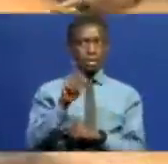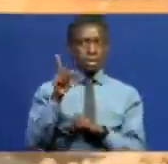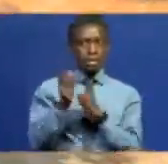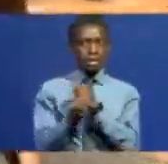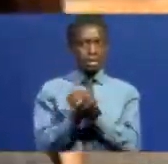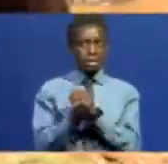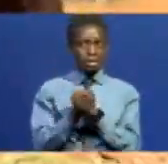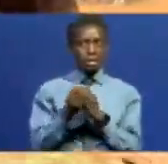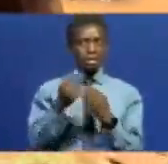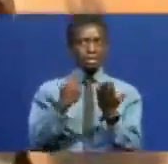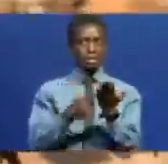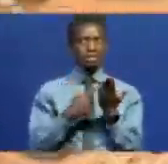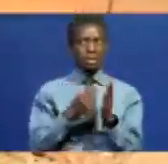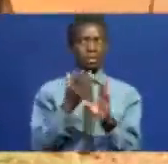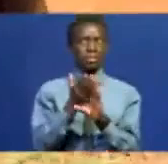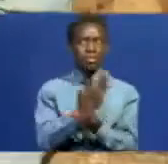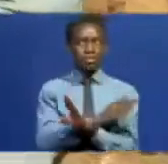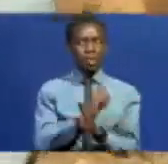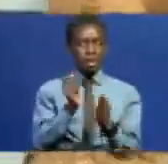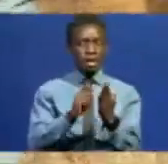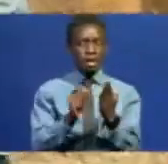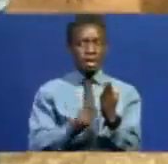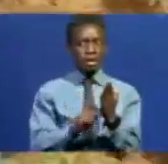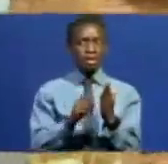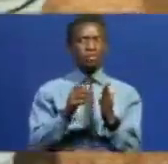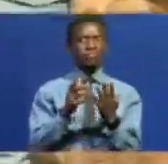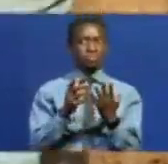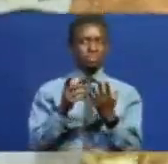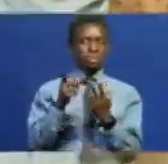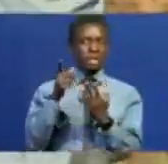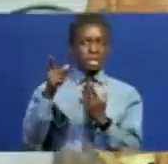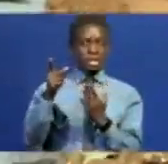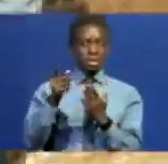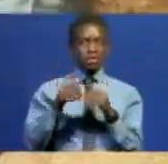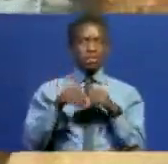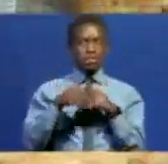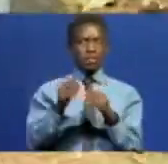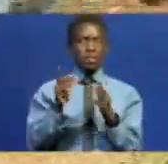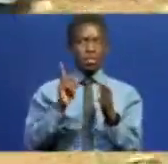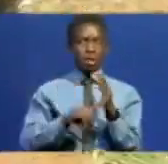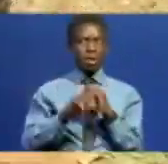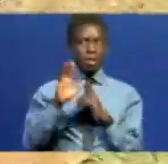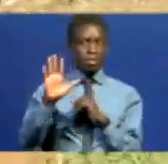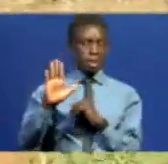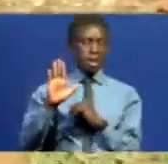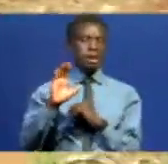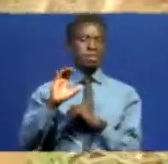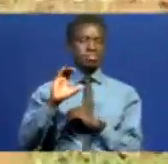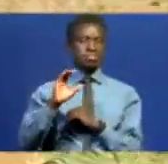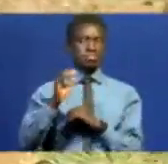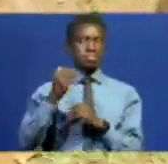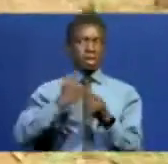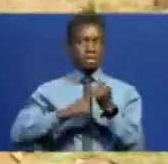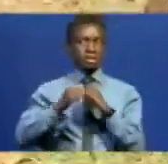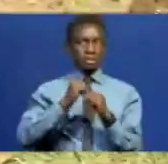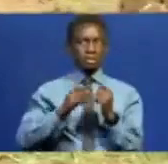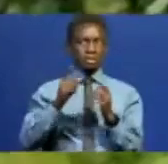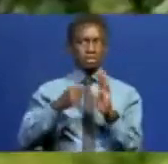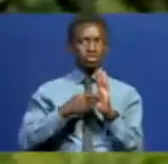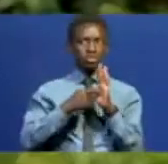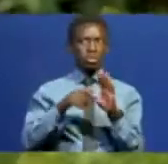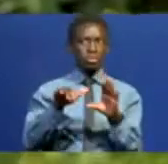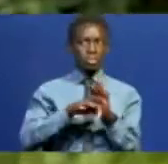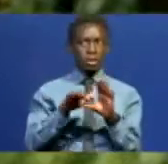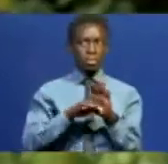writing the script in order to write according to his characters. This, he notes, made it easy for the cast members to bring out